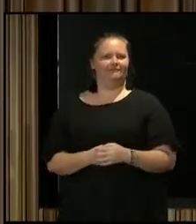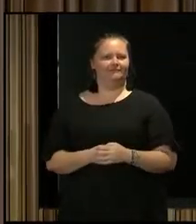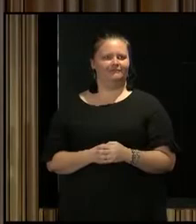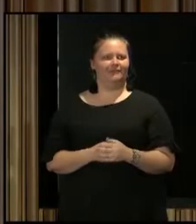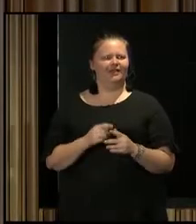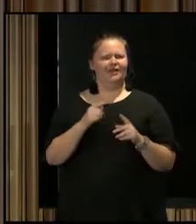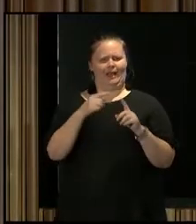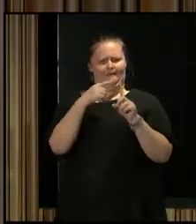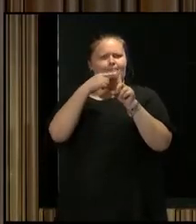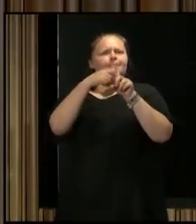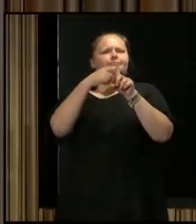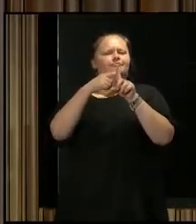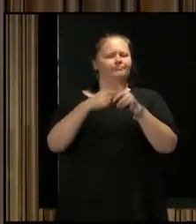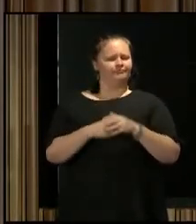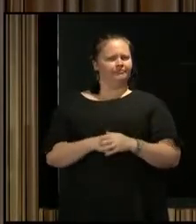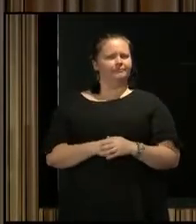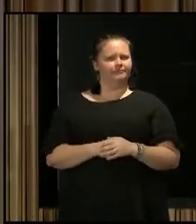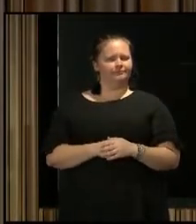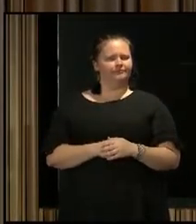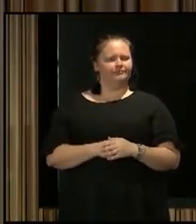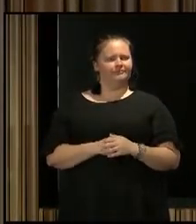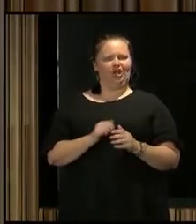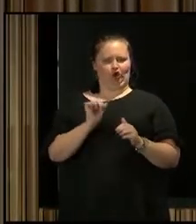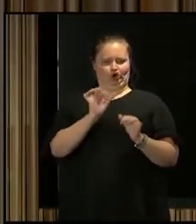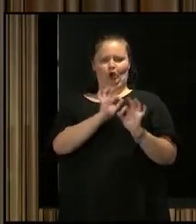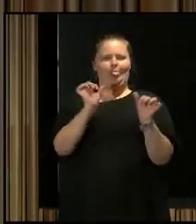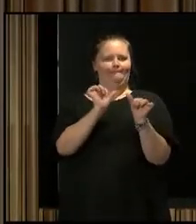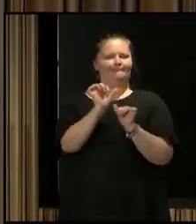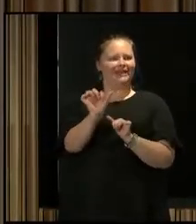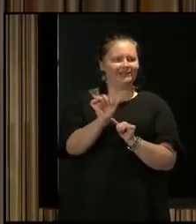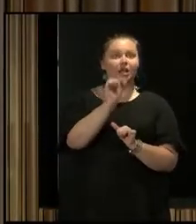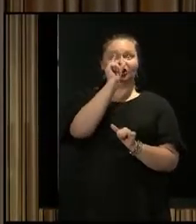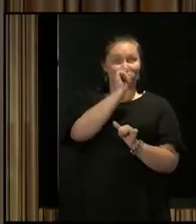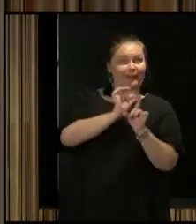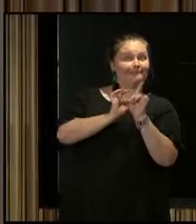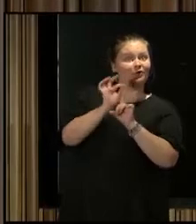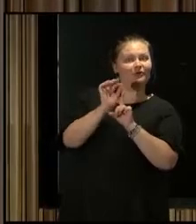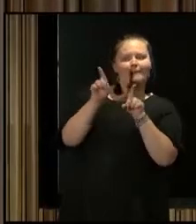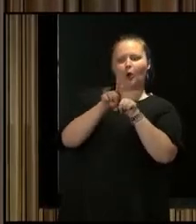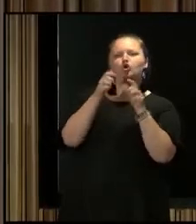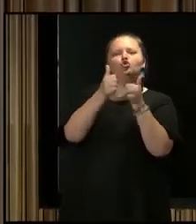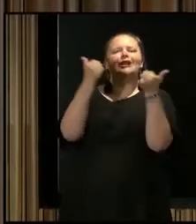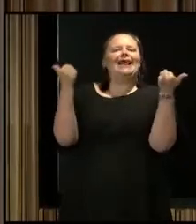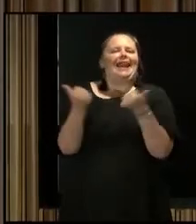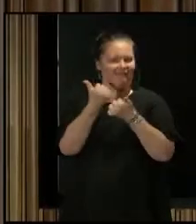of optimism. The thing about you're not the best, but I loved you could be better, but you're already good enough.